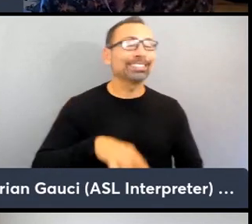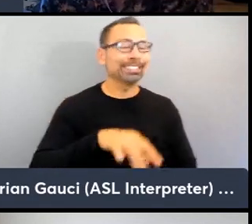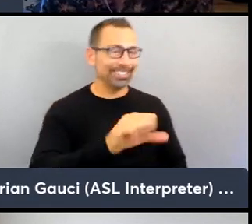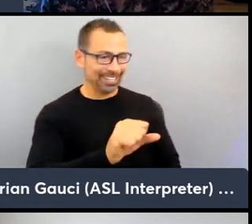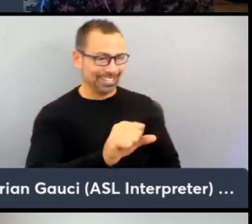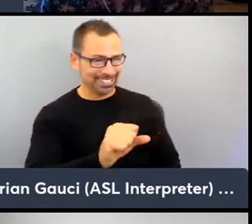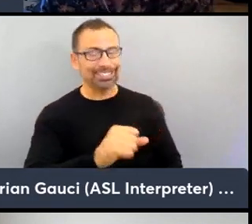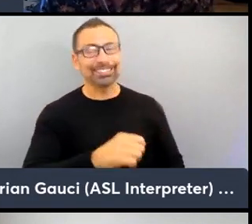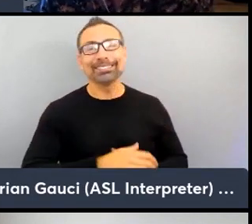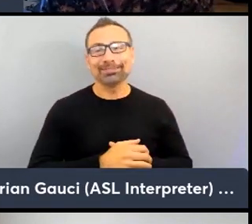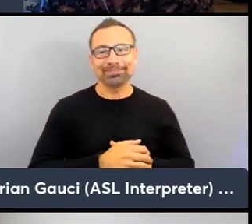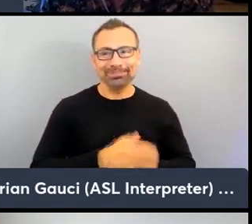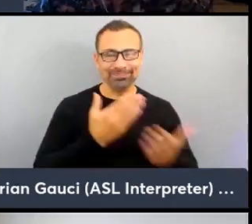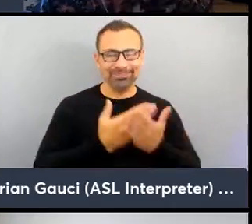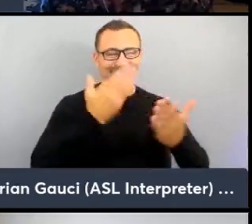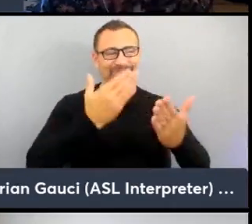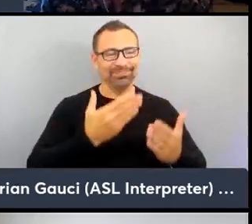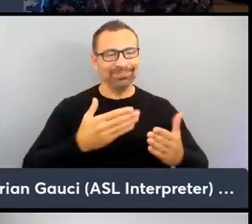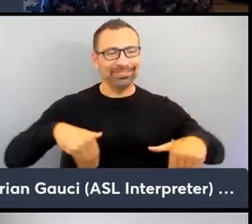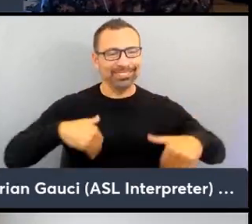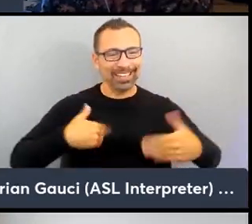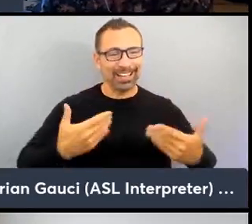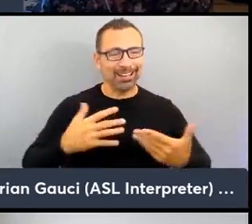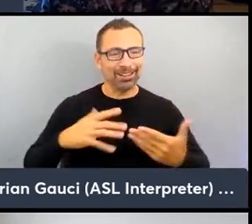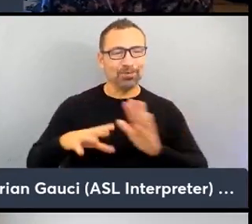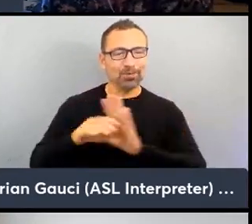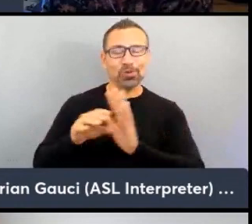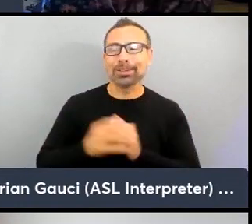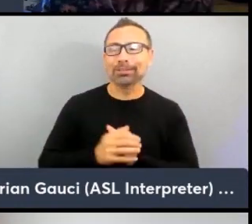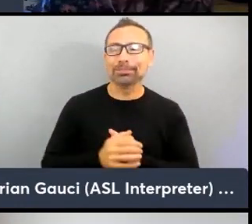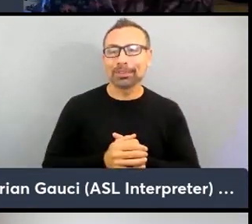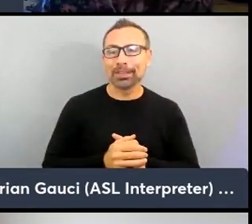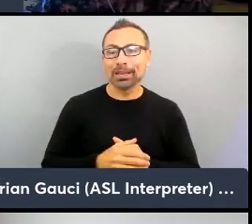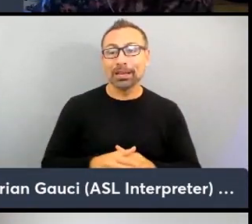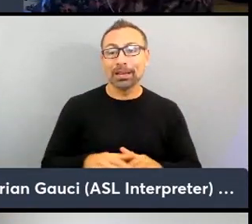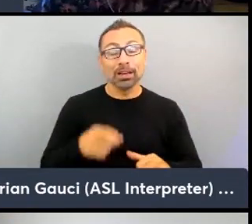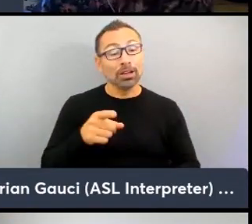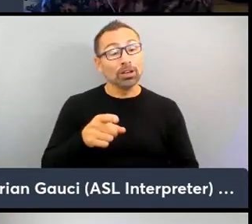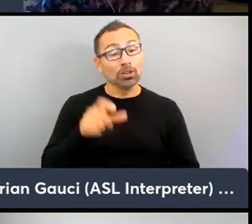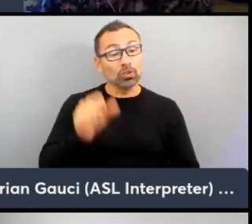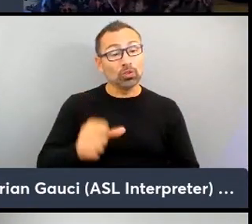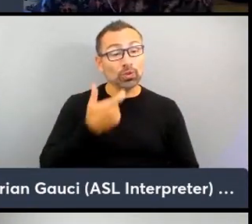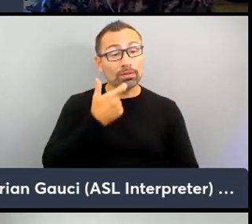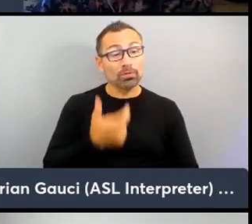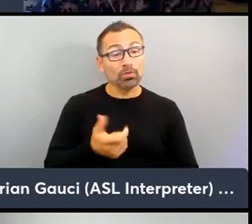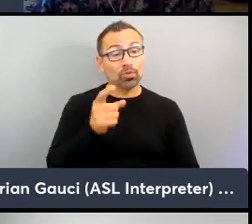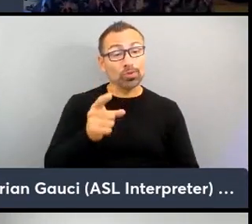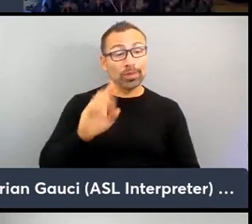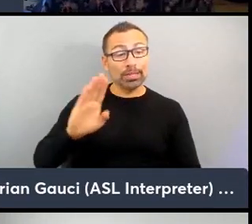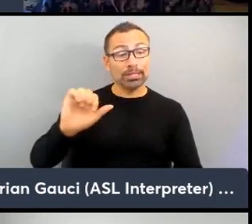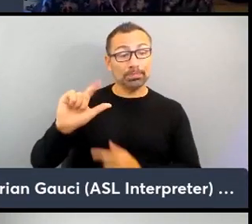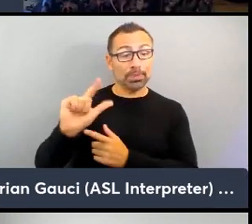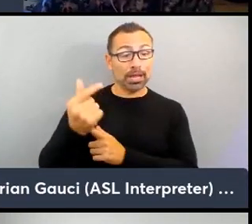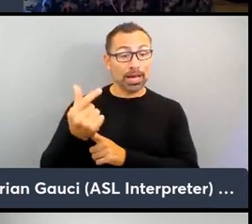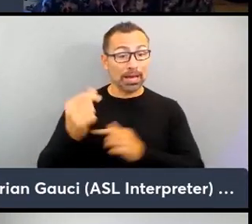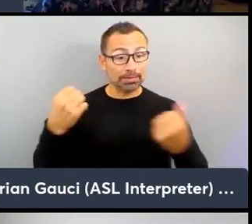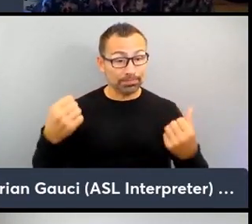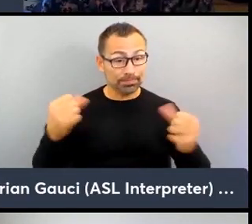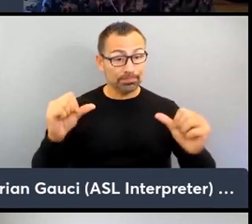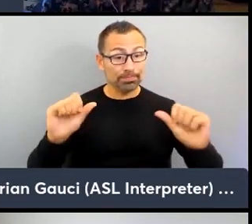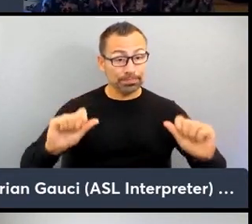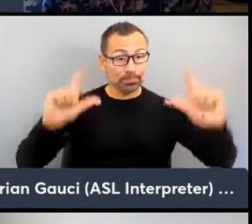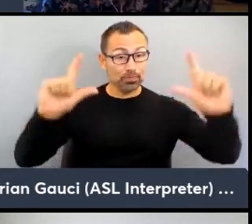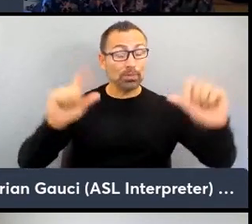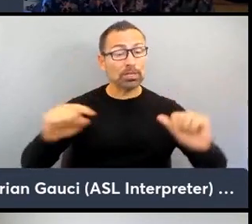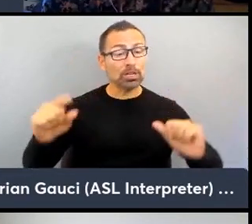12th. You can view this blog that we just published, and it will have actually an end-to-end walkthrough of how you can enable this